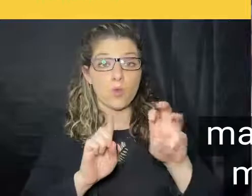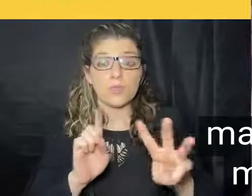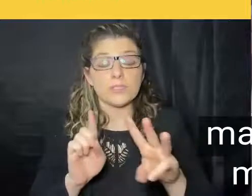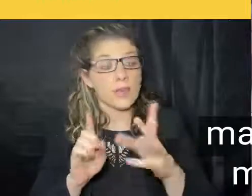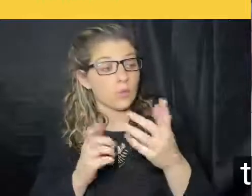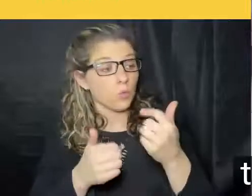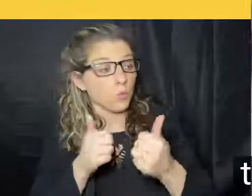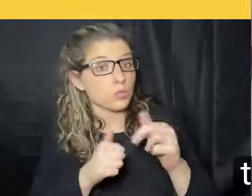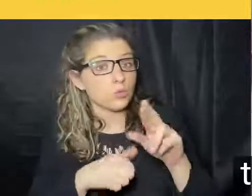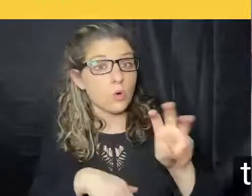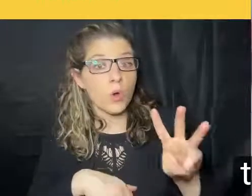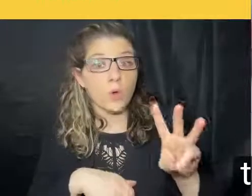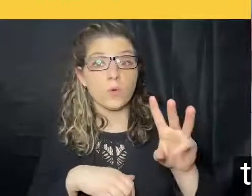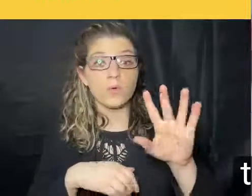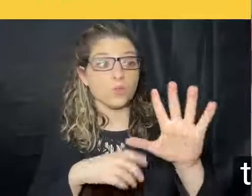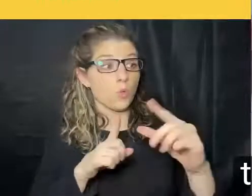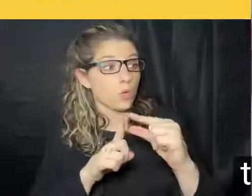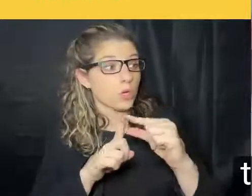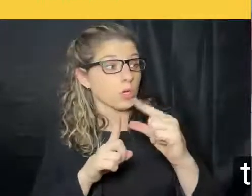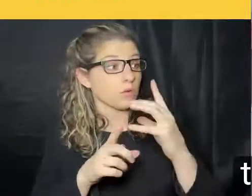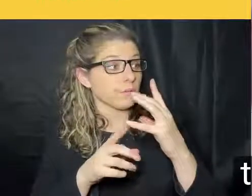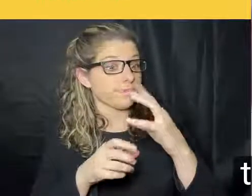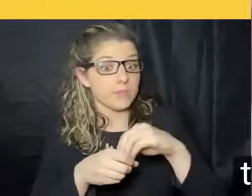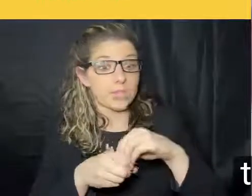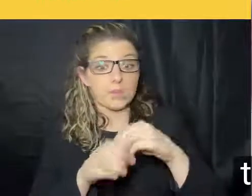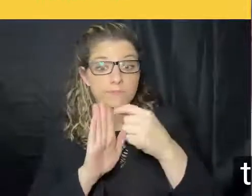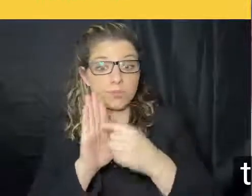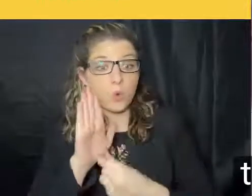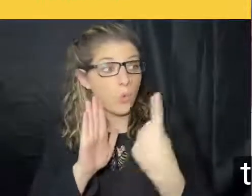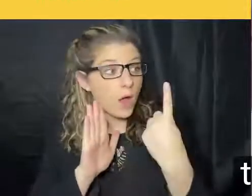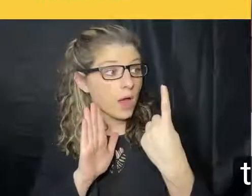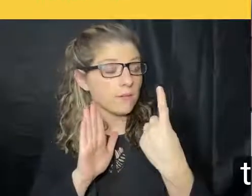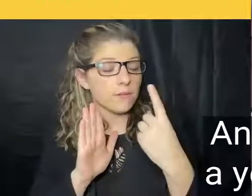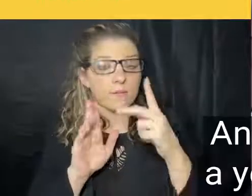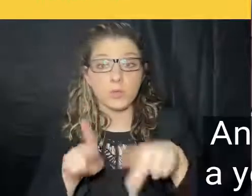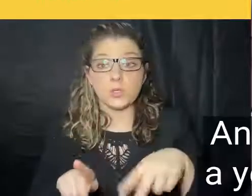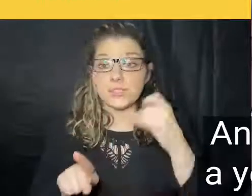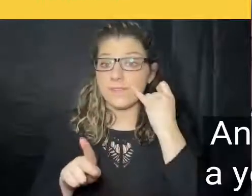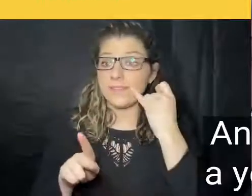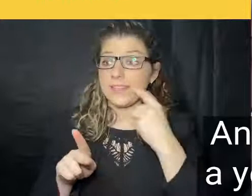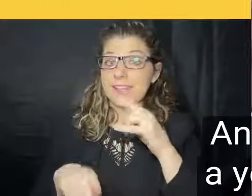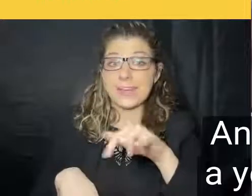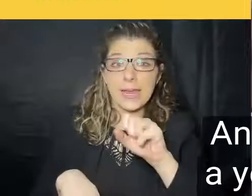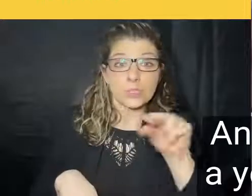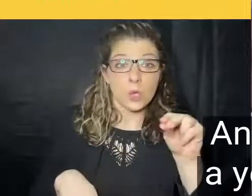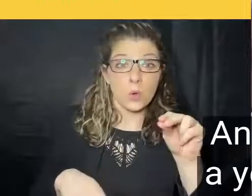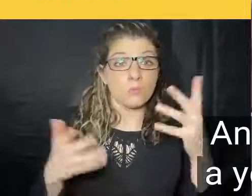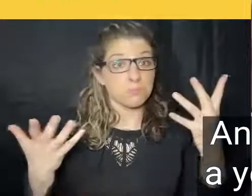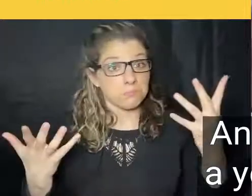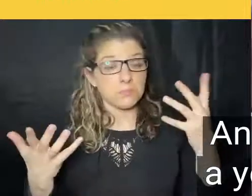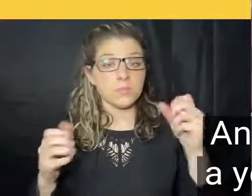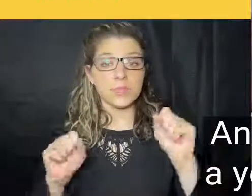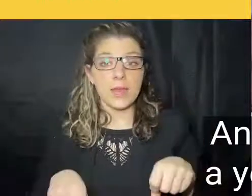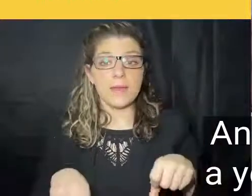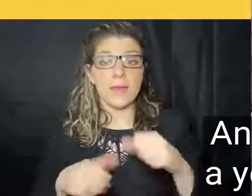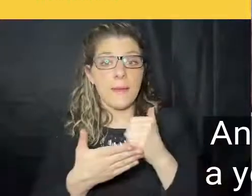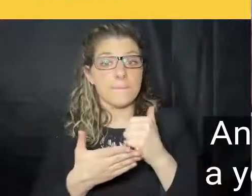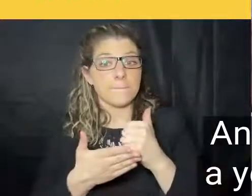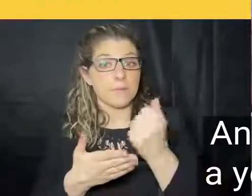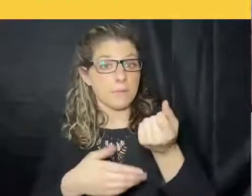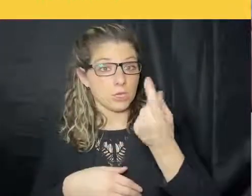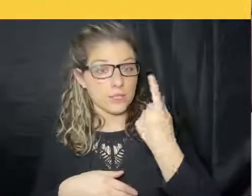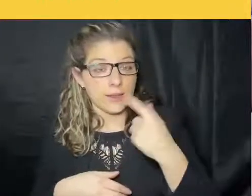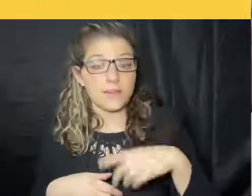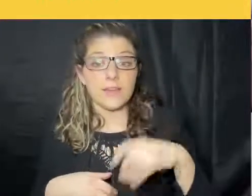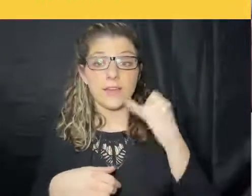different rows. Might say, like, is your word that you're looking for in row 1? And the person, if they can indicate a yes or a no, they can then